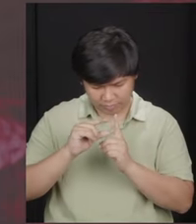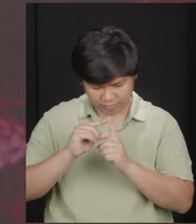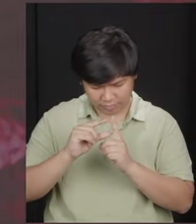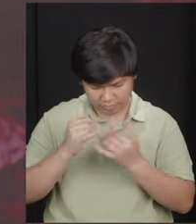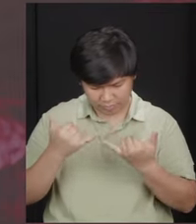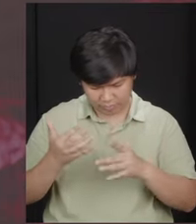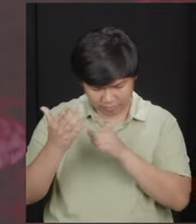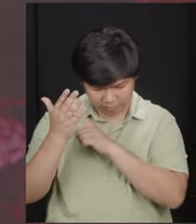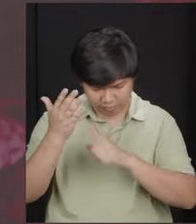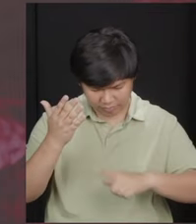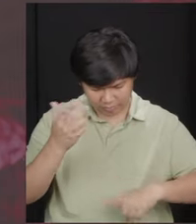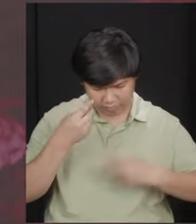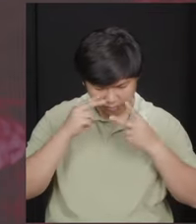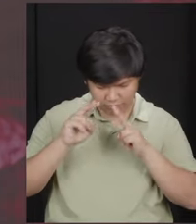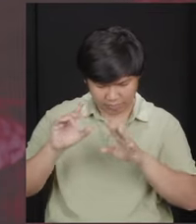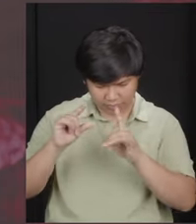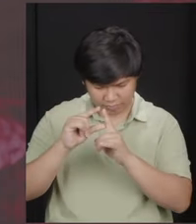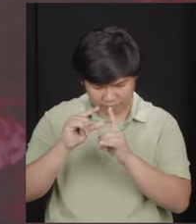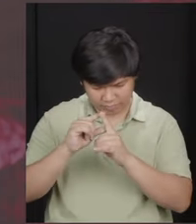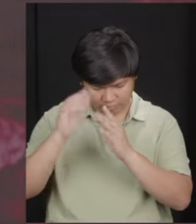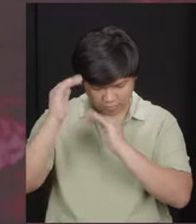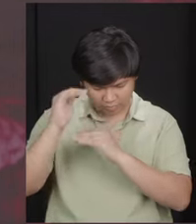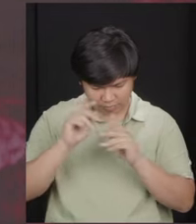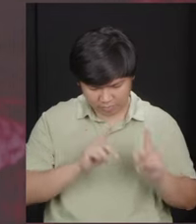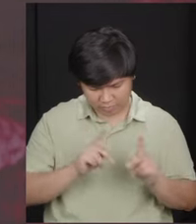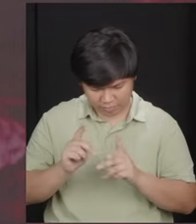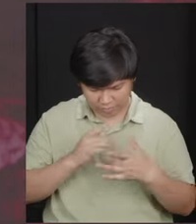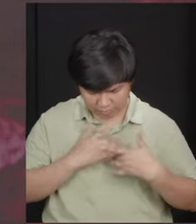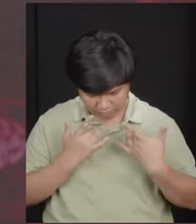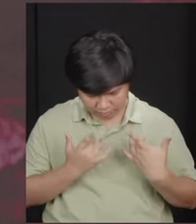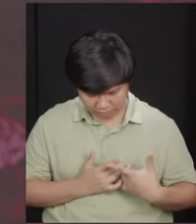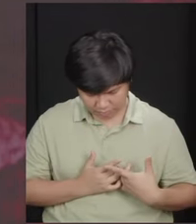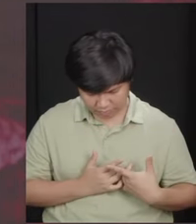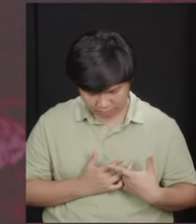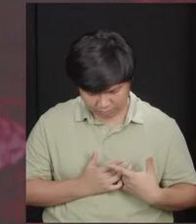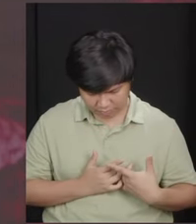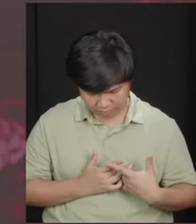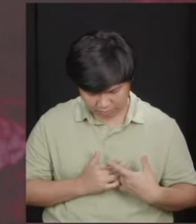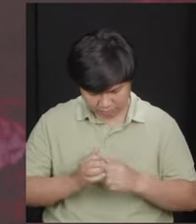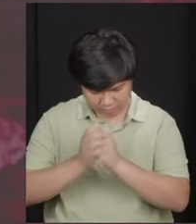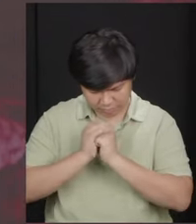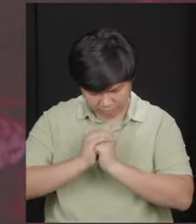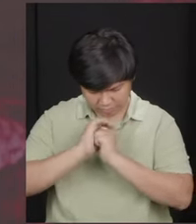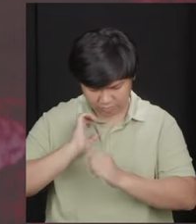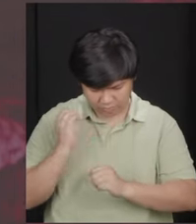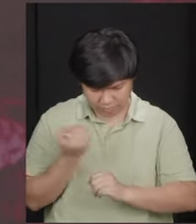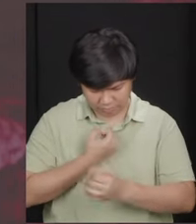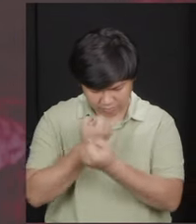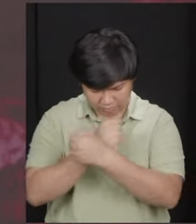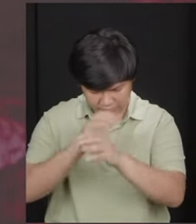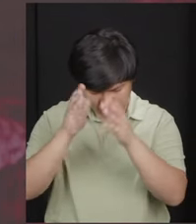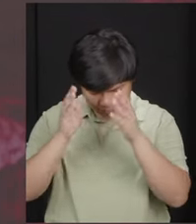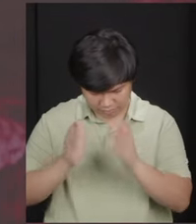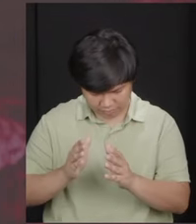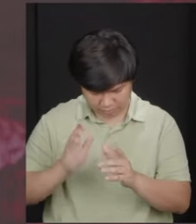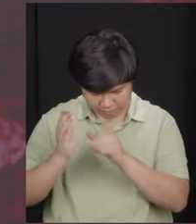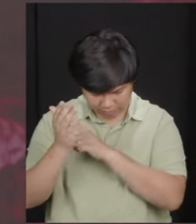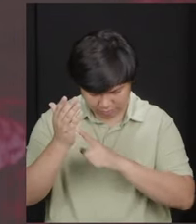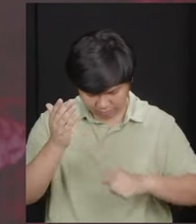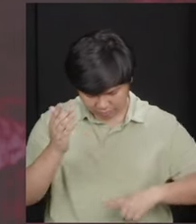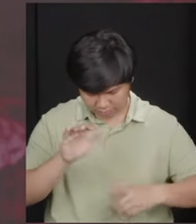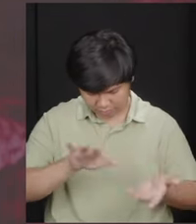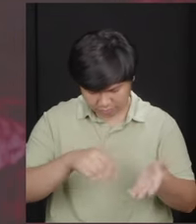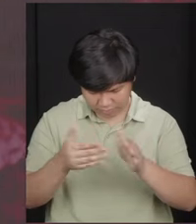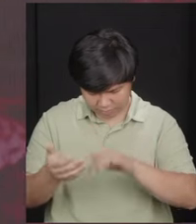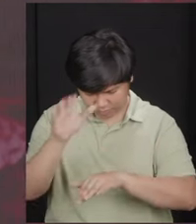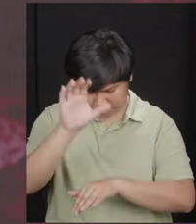And now, Lord, as we look into Your word, may it prepare our hearts to worship our Savior and our Lord who died